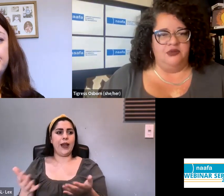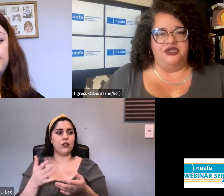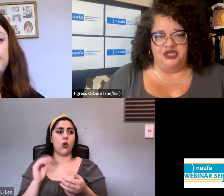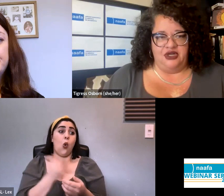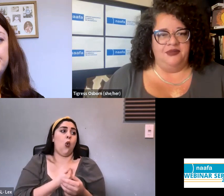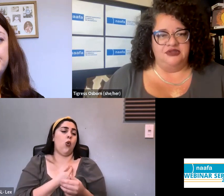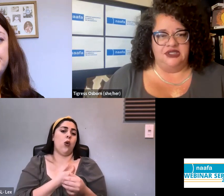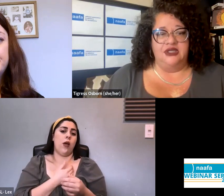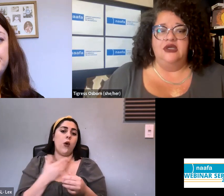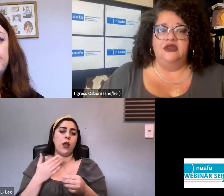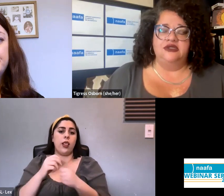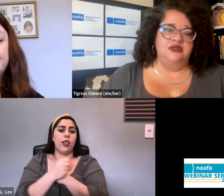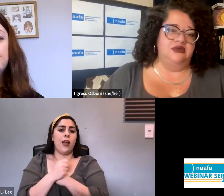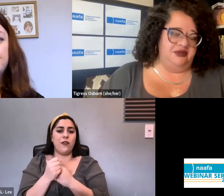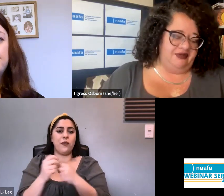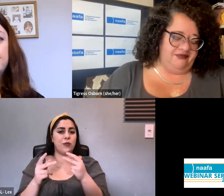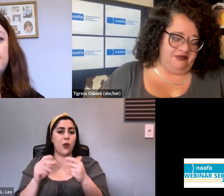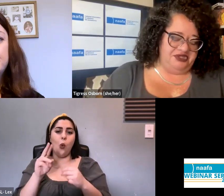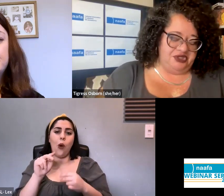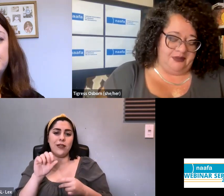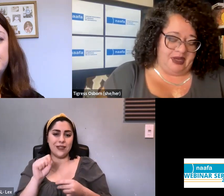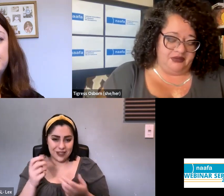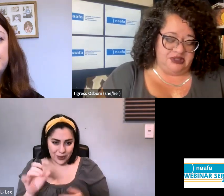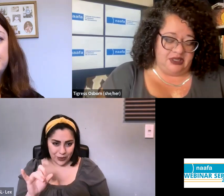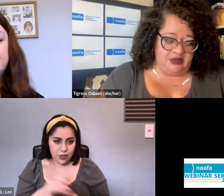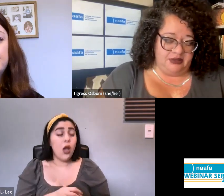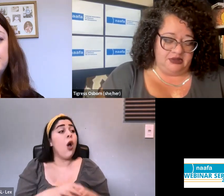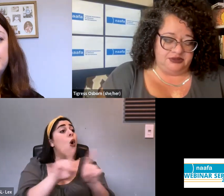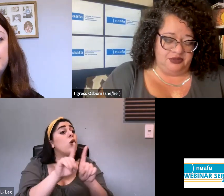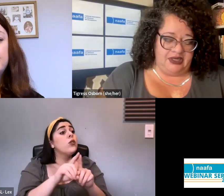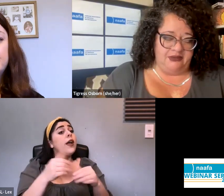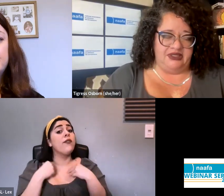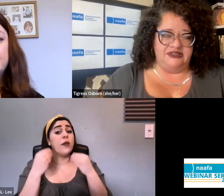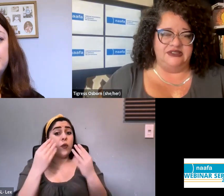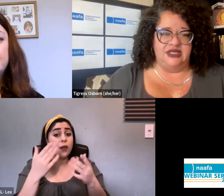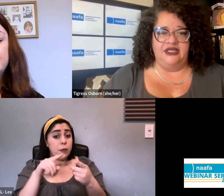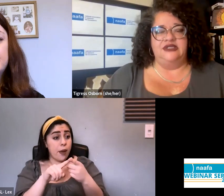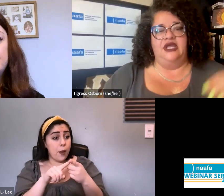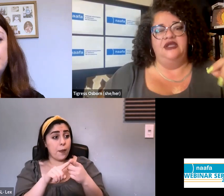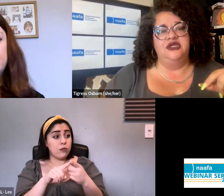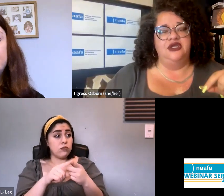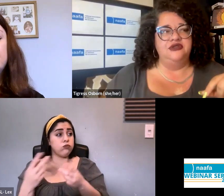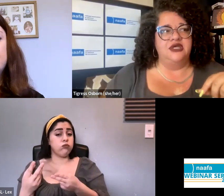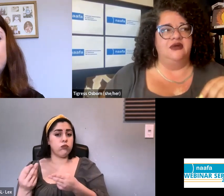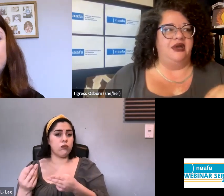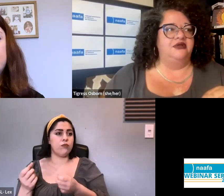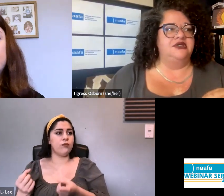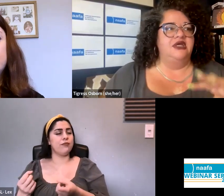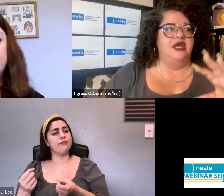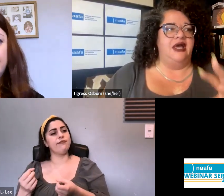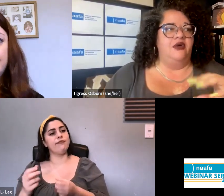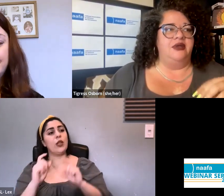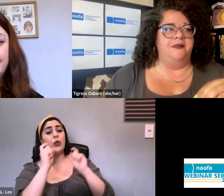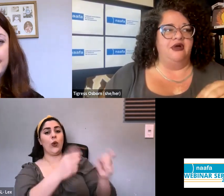about aquamation and composting. There's also a little bit of information about donating bodies to science. And Adrienne, can you talk